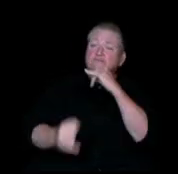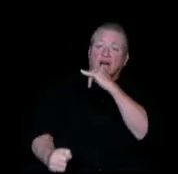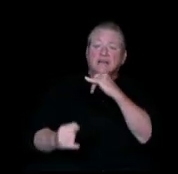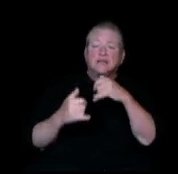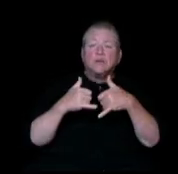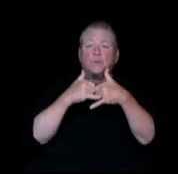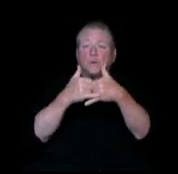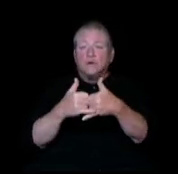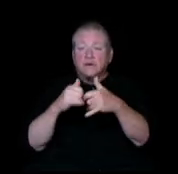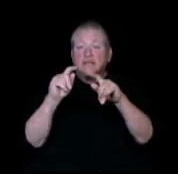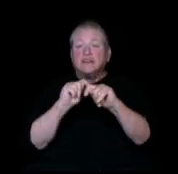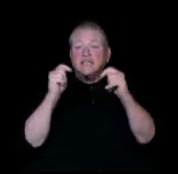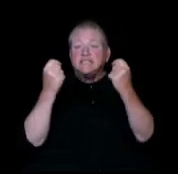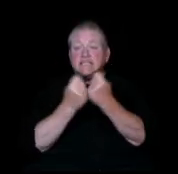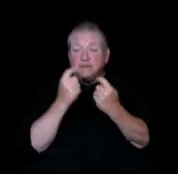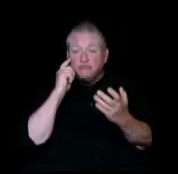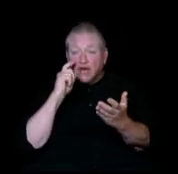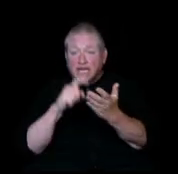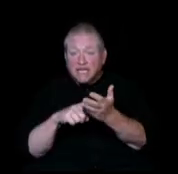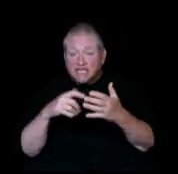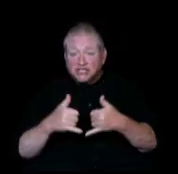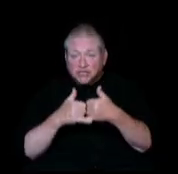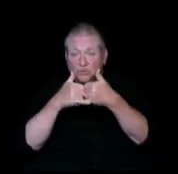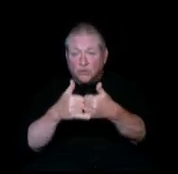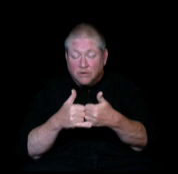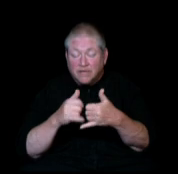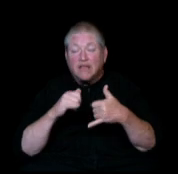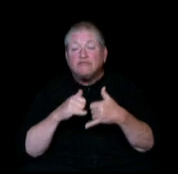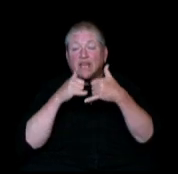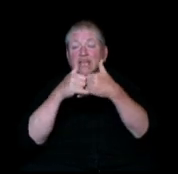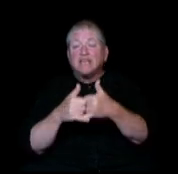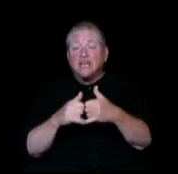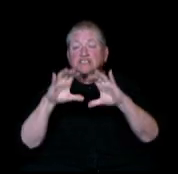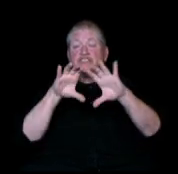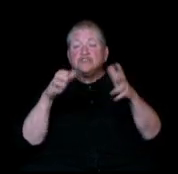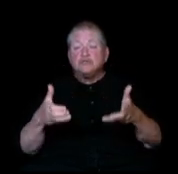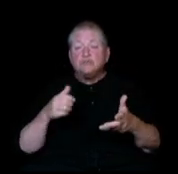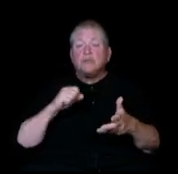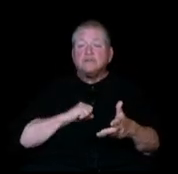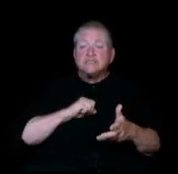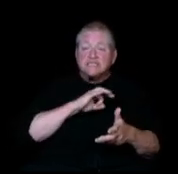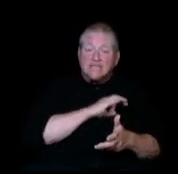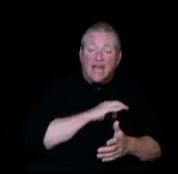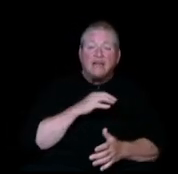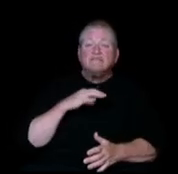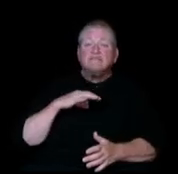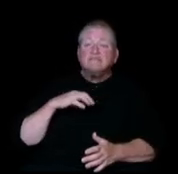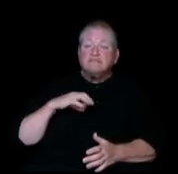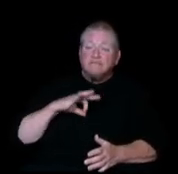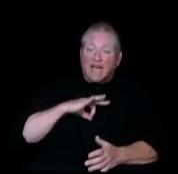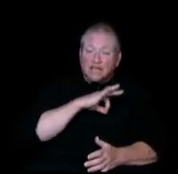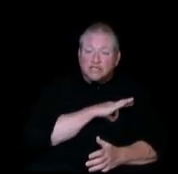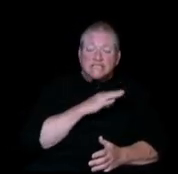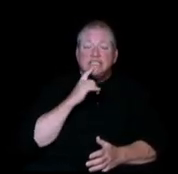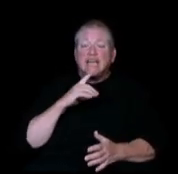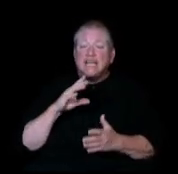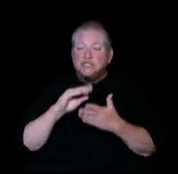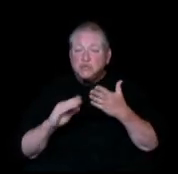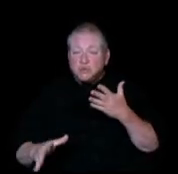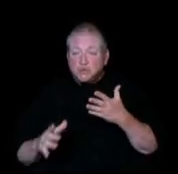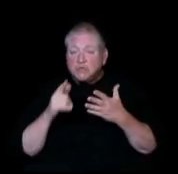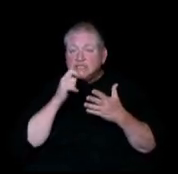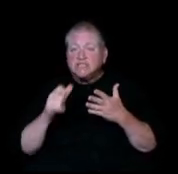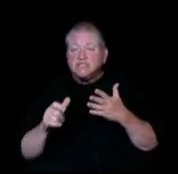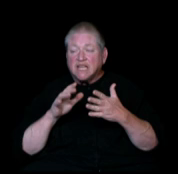And now for our final award. The Team Recognition Award recognizes a group of staff, faculty, and students whose collaboration